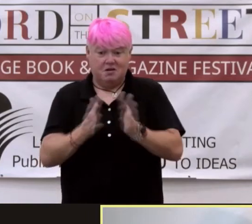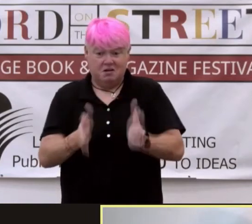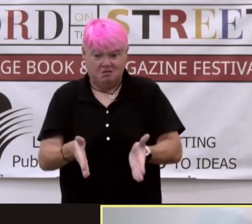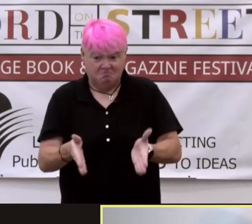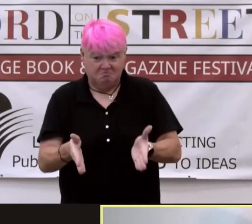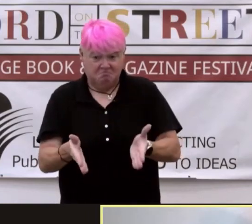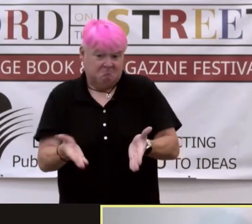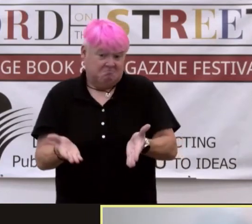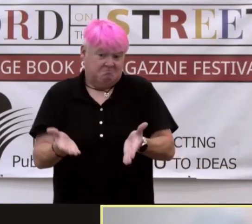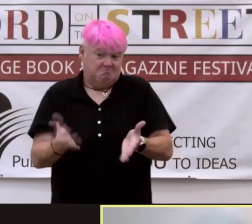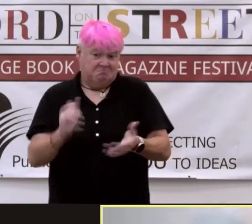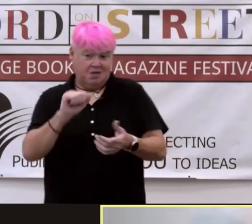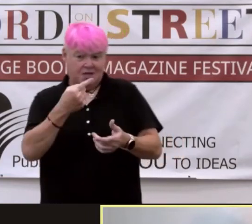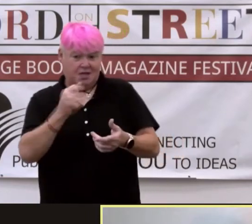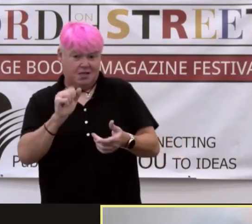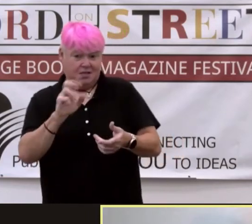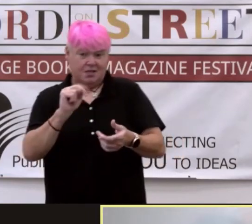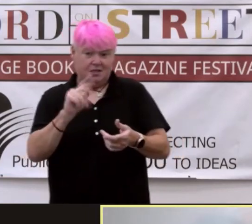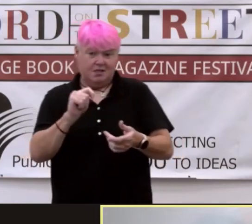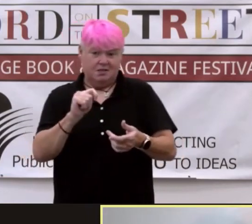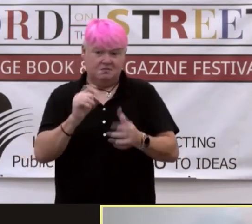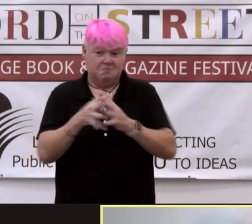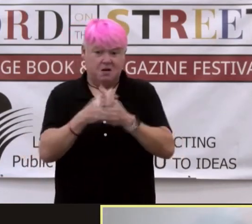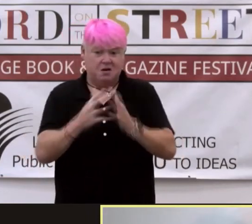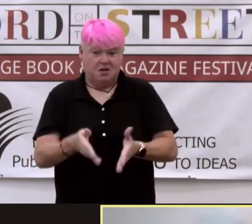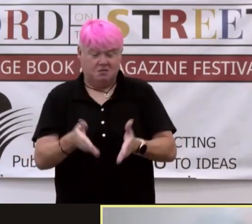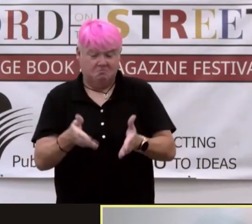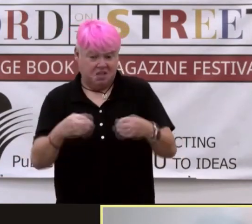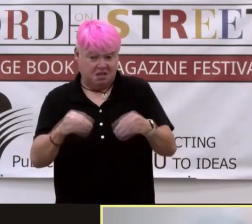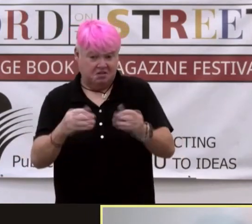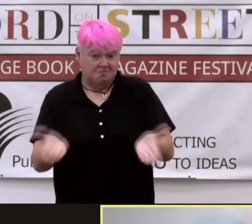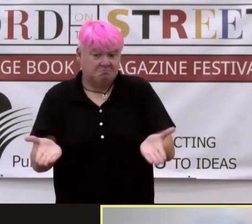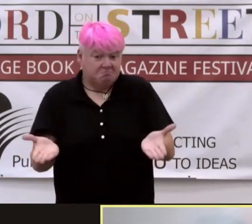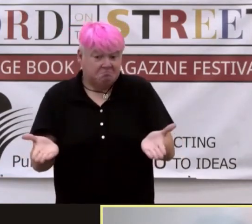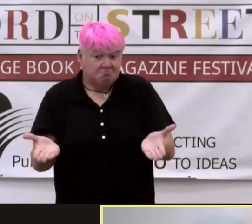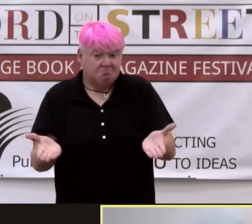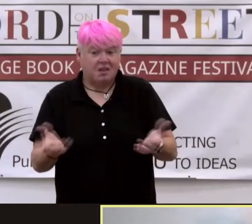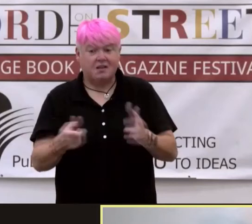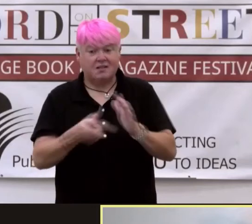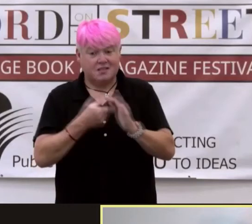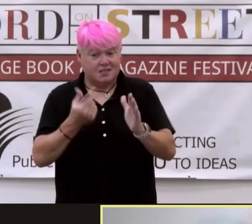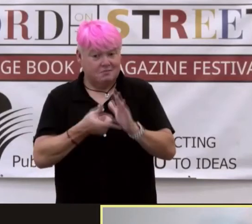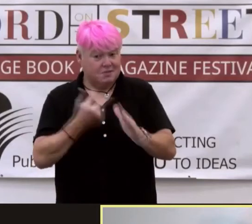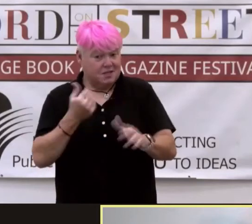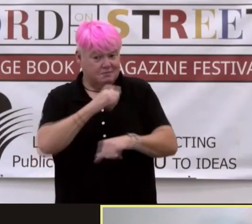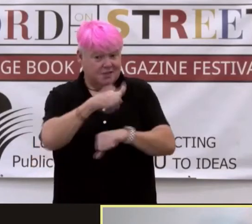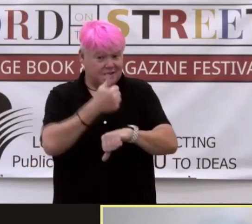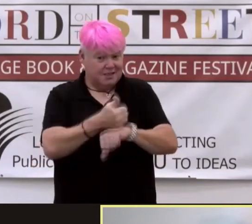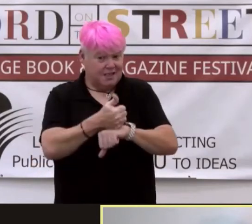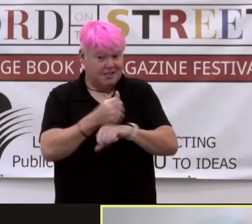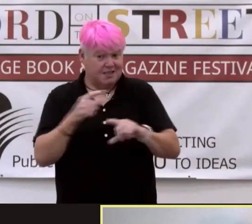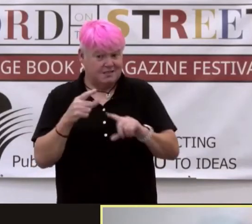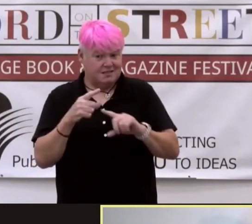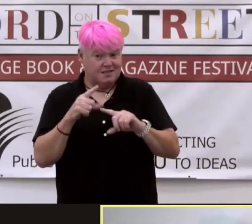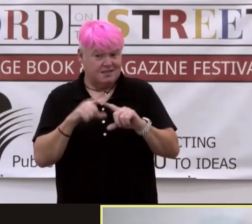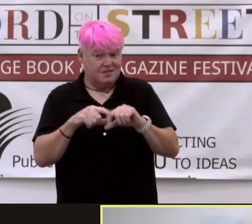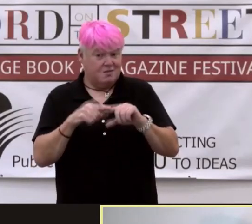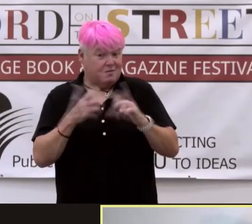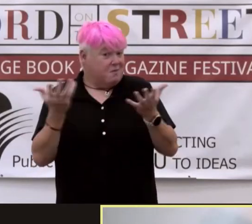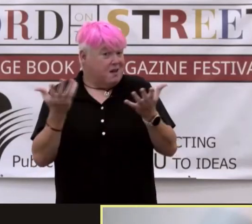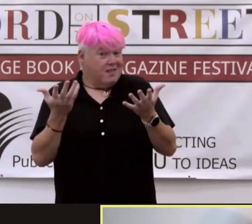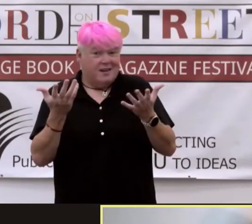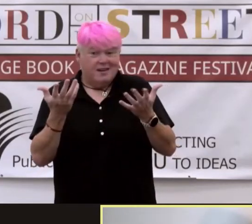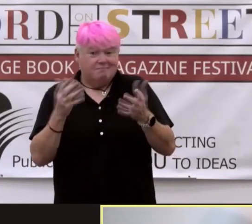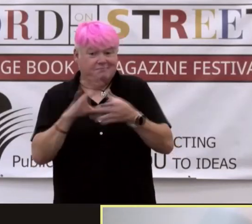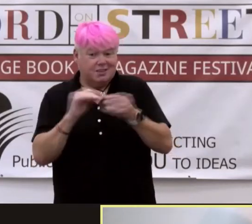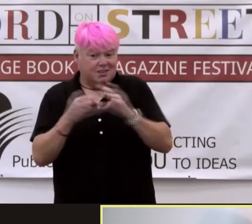and it was going to American markets, so we did that. Sometimes setting is going to be determined by the story itself. One of my